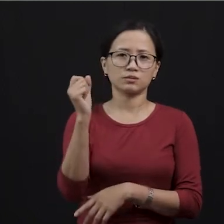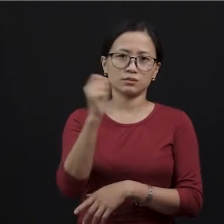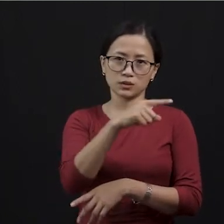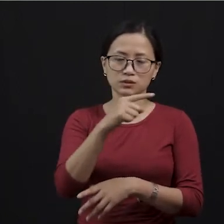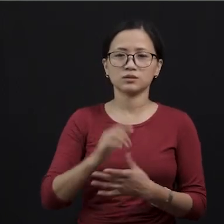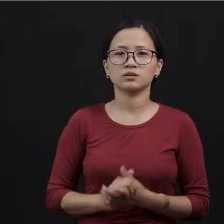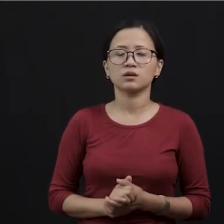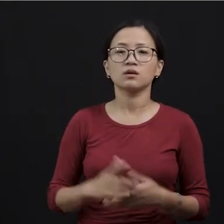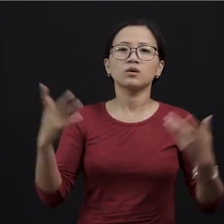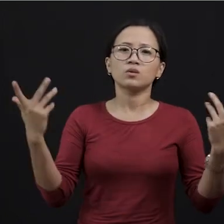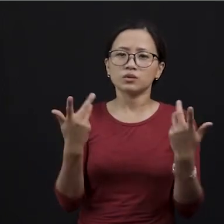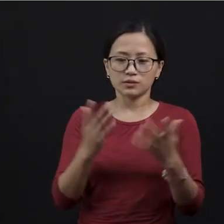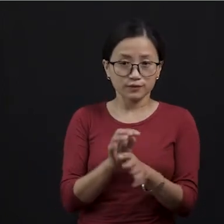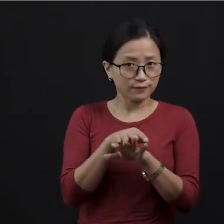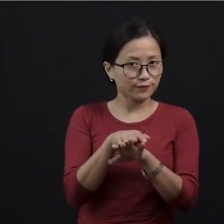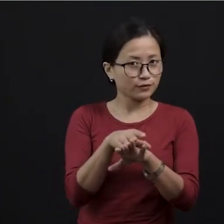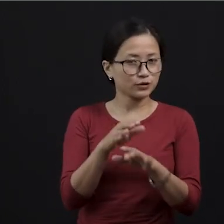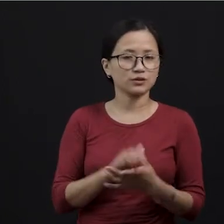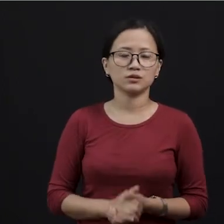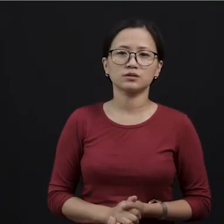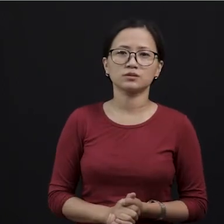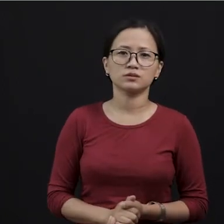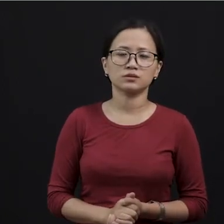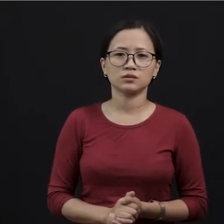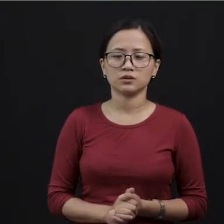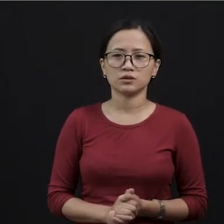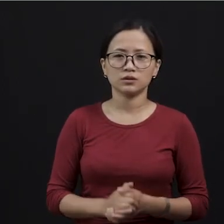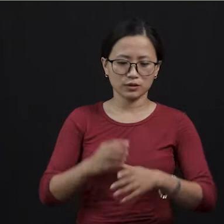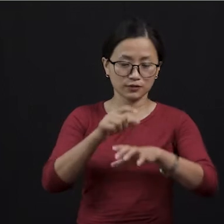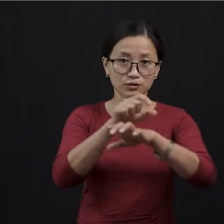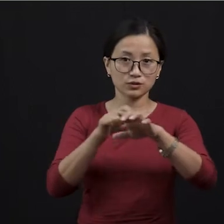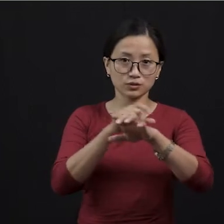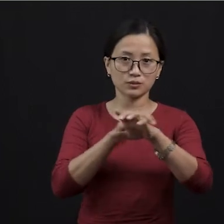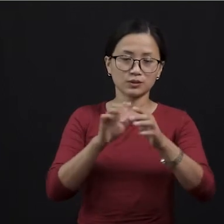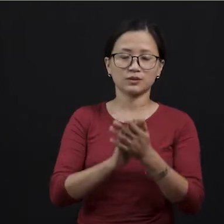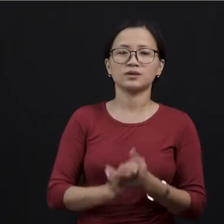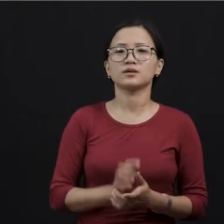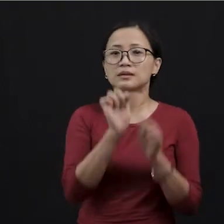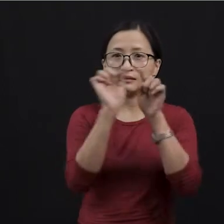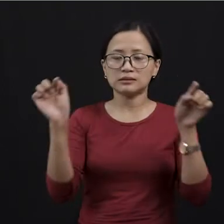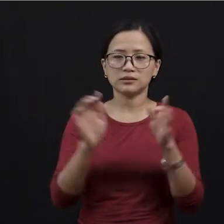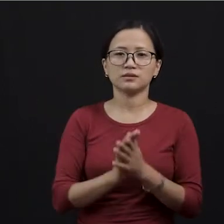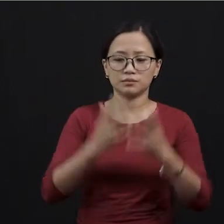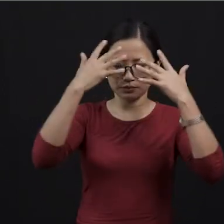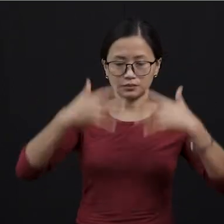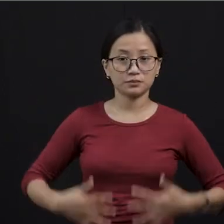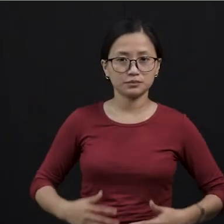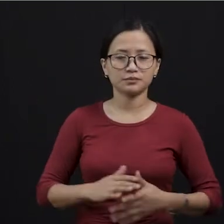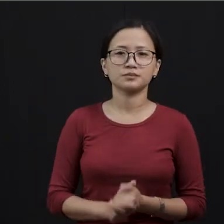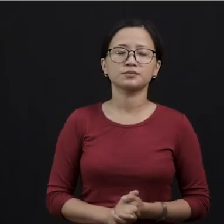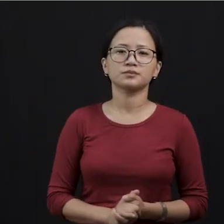what about fish? What about a fish? Fishes have a streamlined body, okay? We will talk about this also,